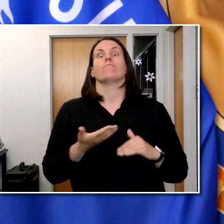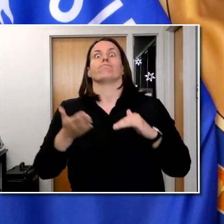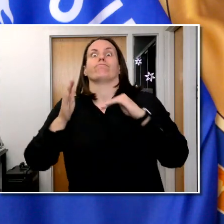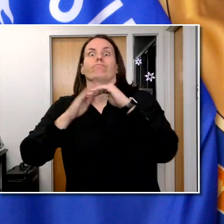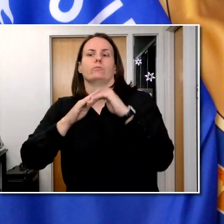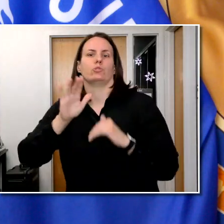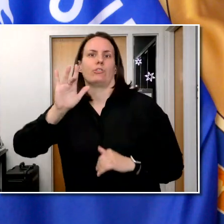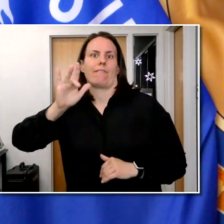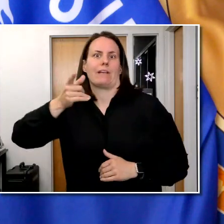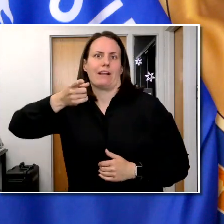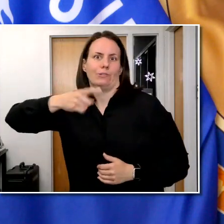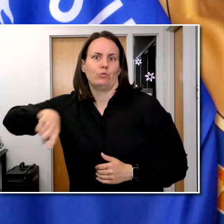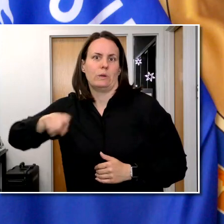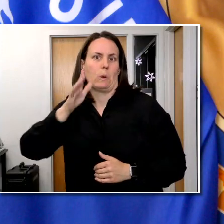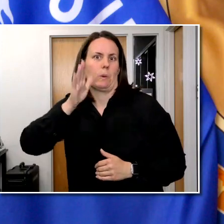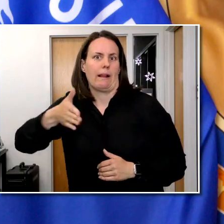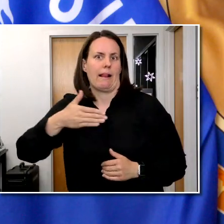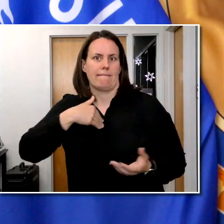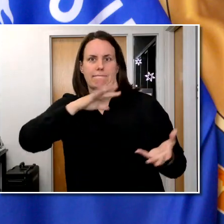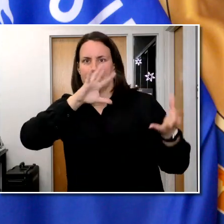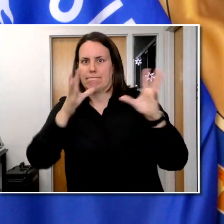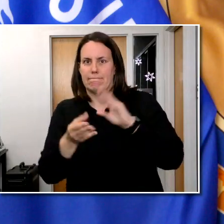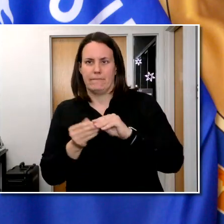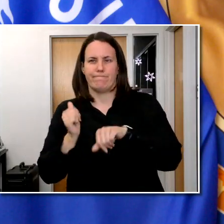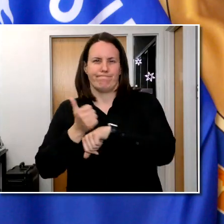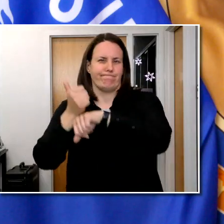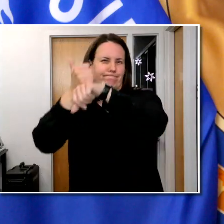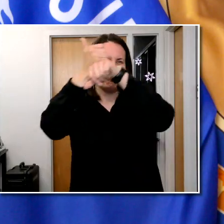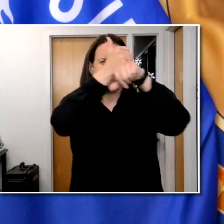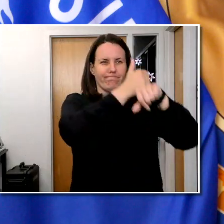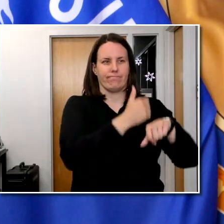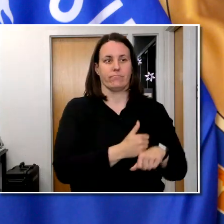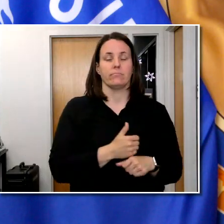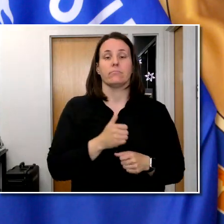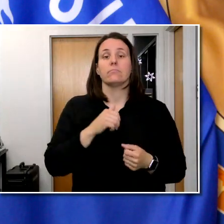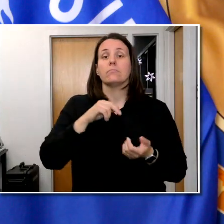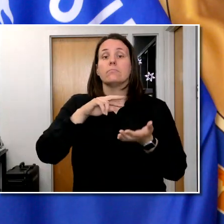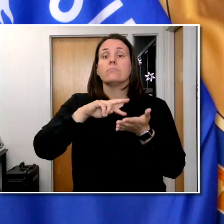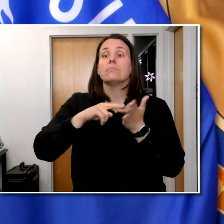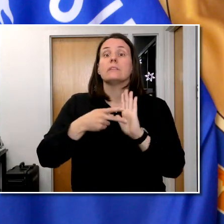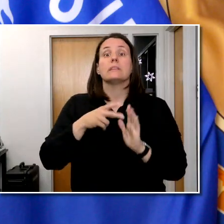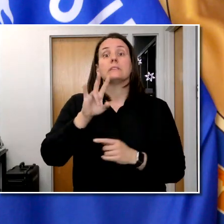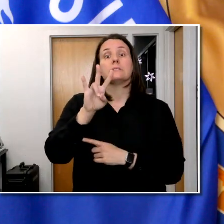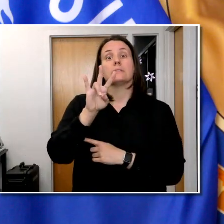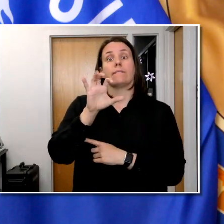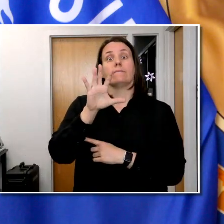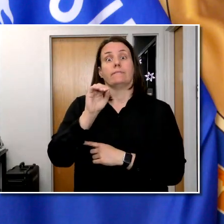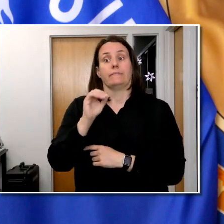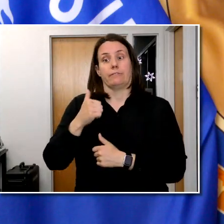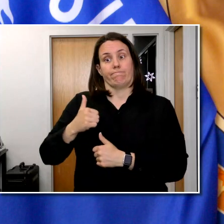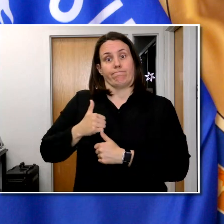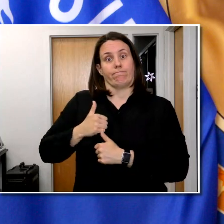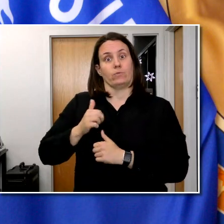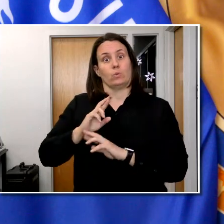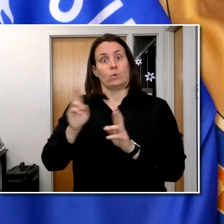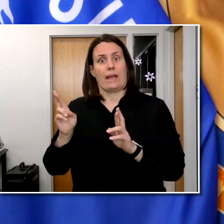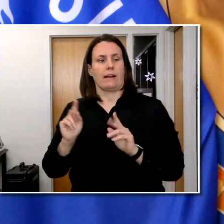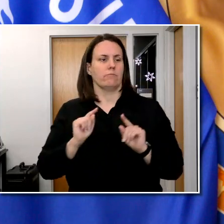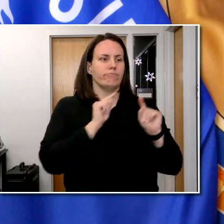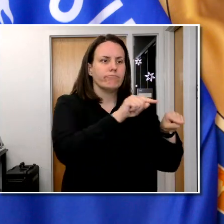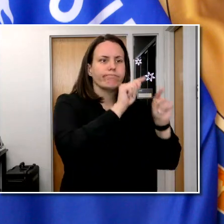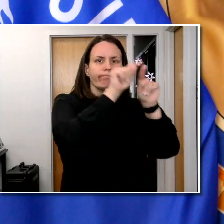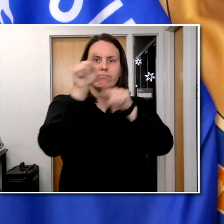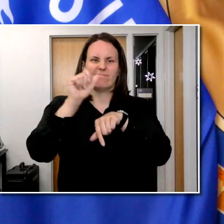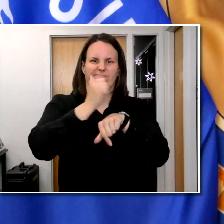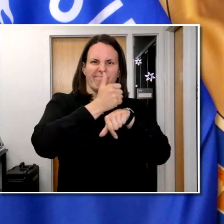750 citizens, soldiers, and airmen supporting that effort. Those teams are responding to requests across Wisconsin. We have